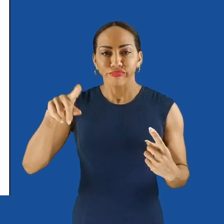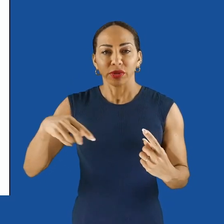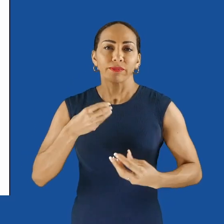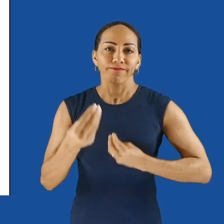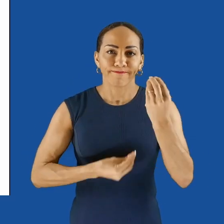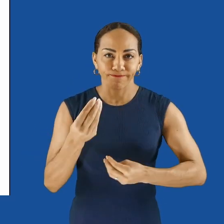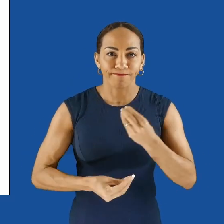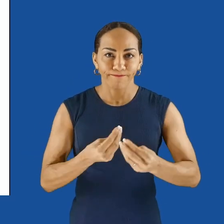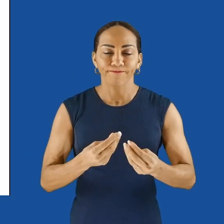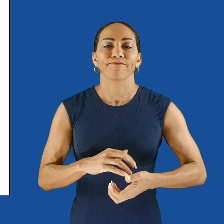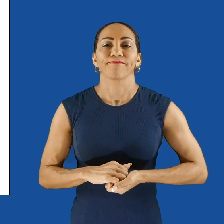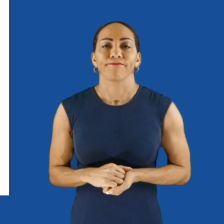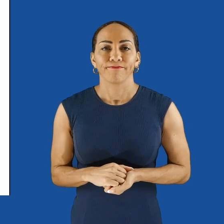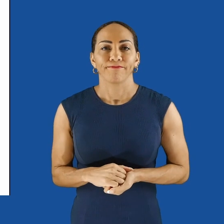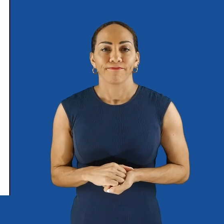work,